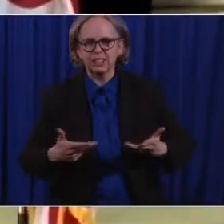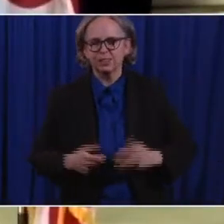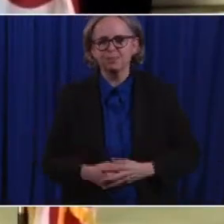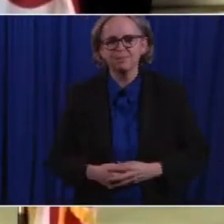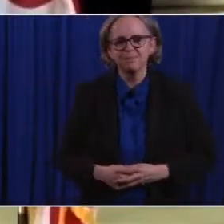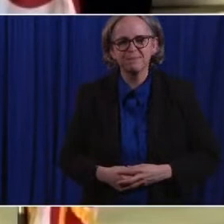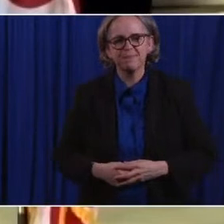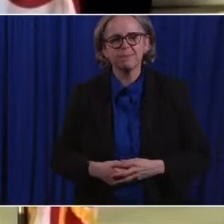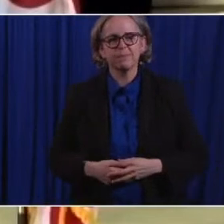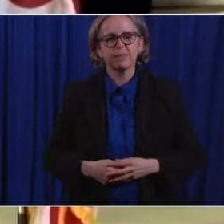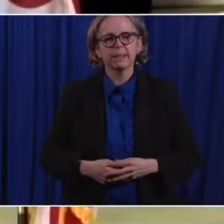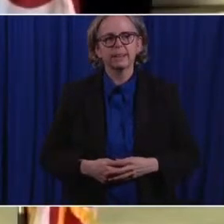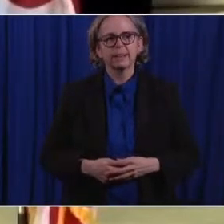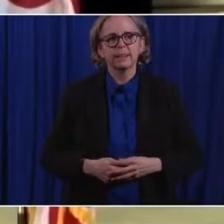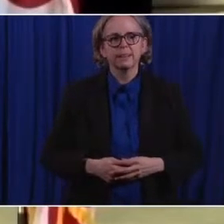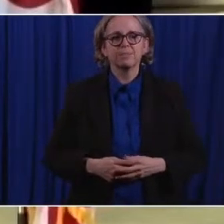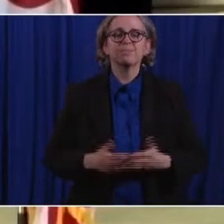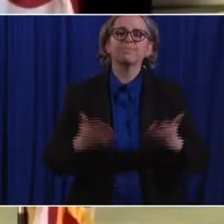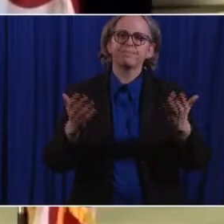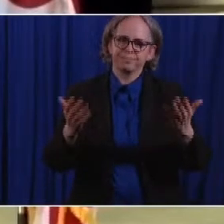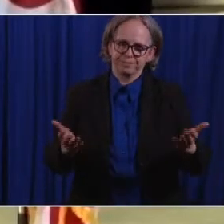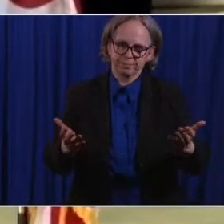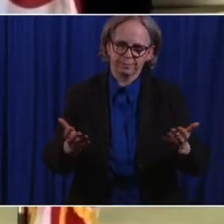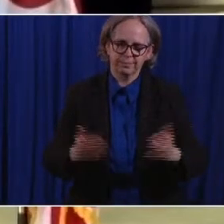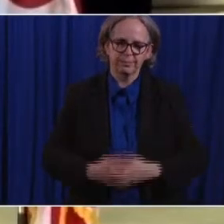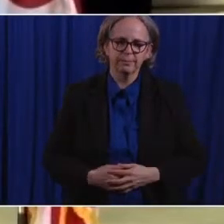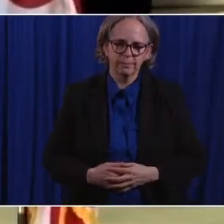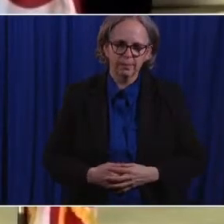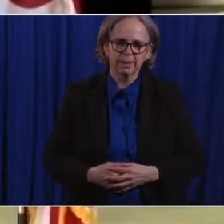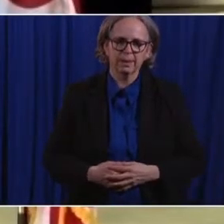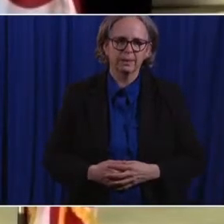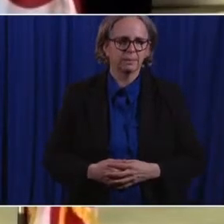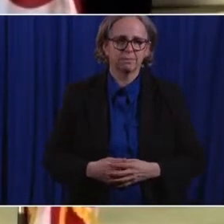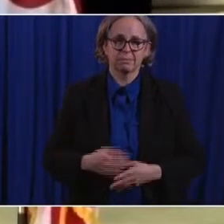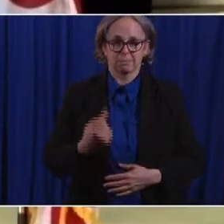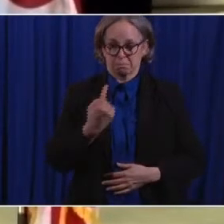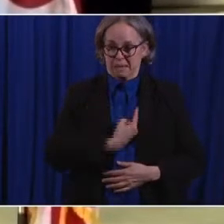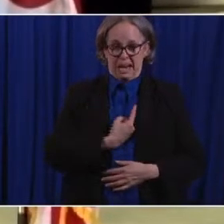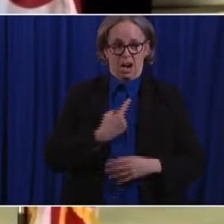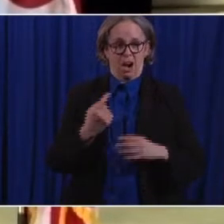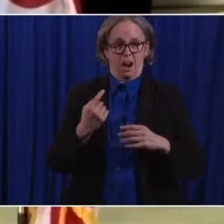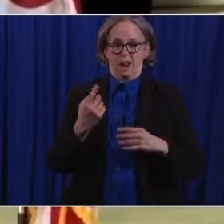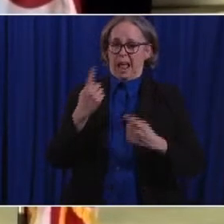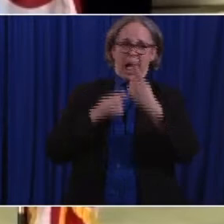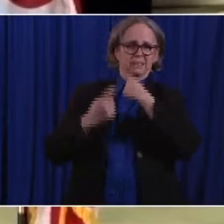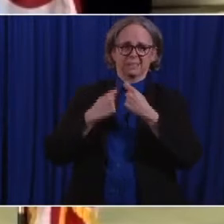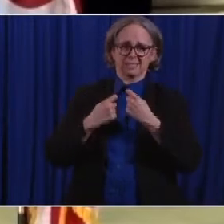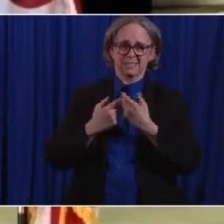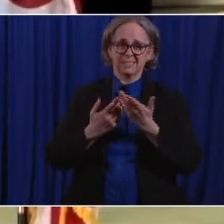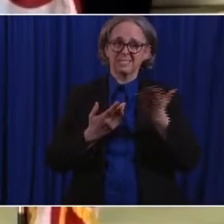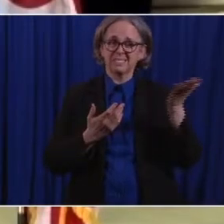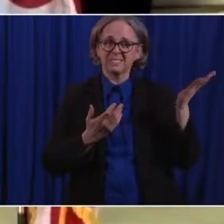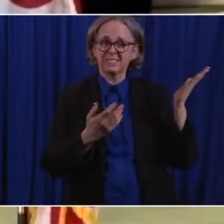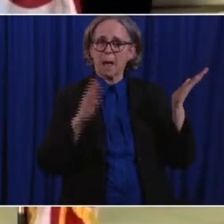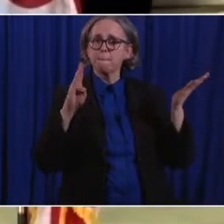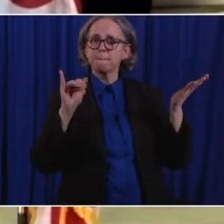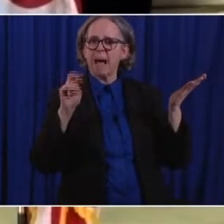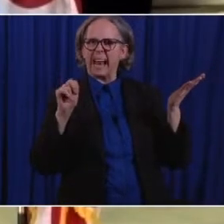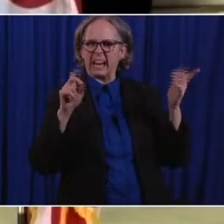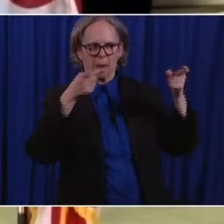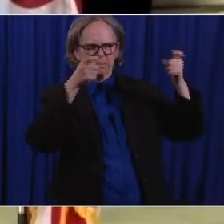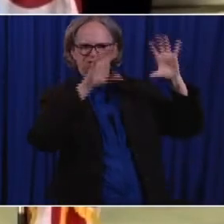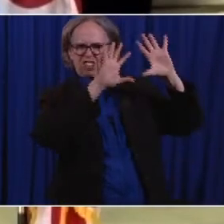Look, it's not just me that are asking these questions. It's the Biden administration, it's the European Union, it's